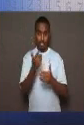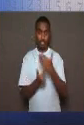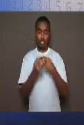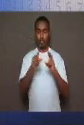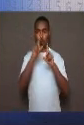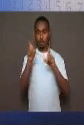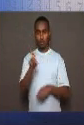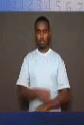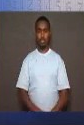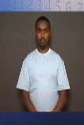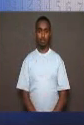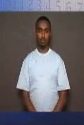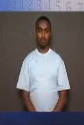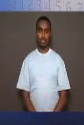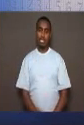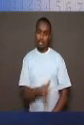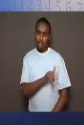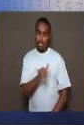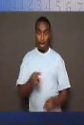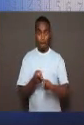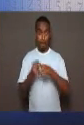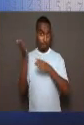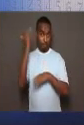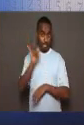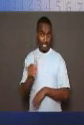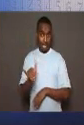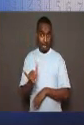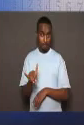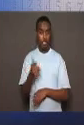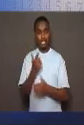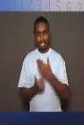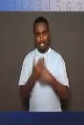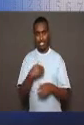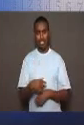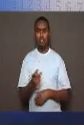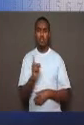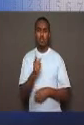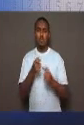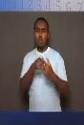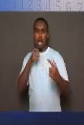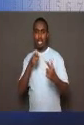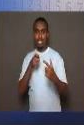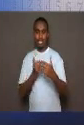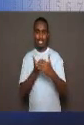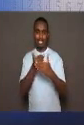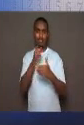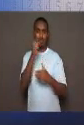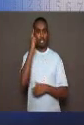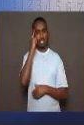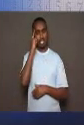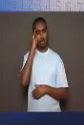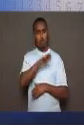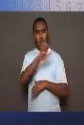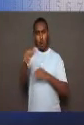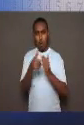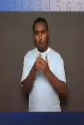question. With the same partner as before, discuss to what extent you think